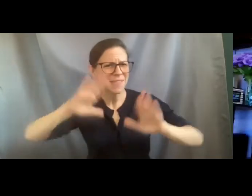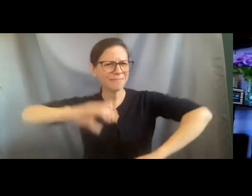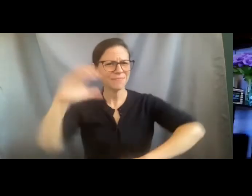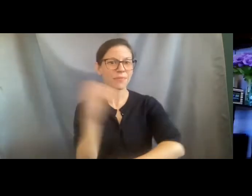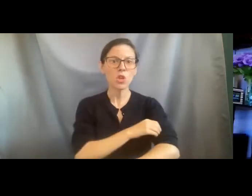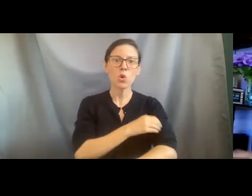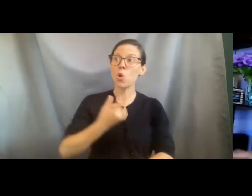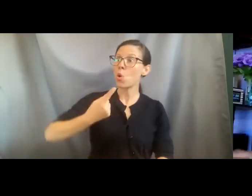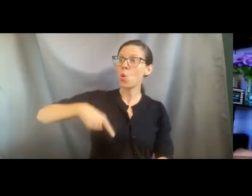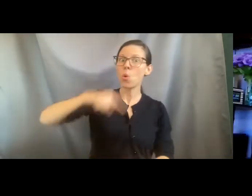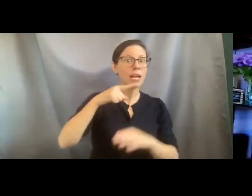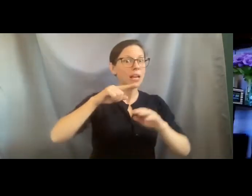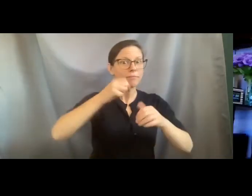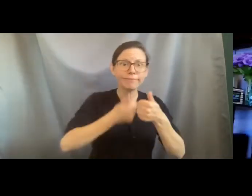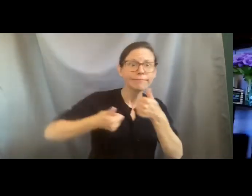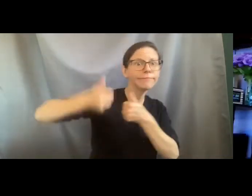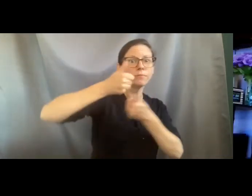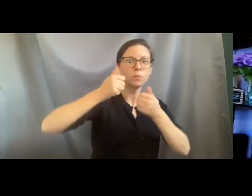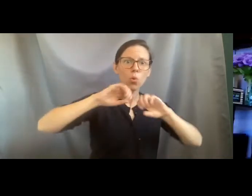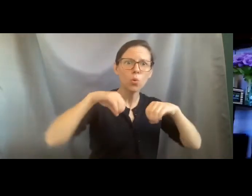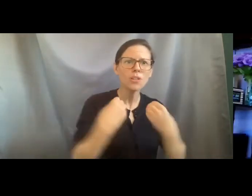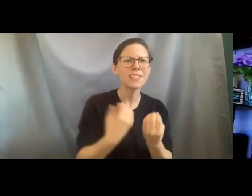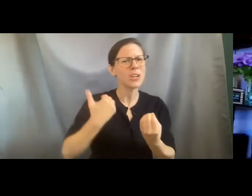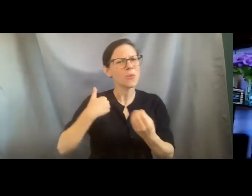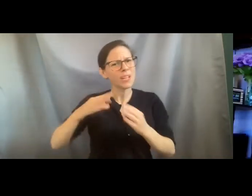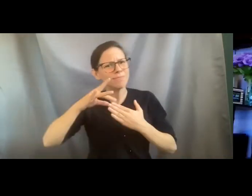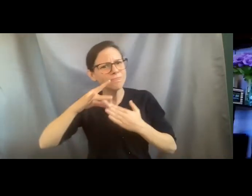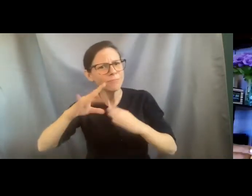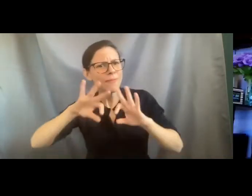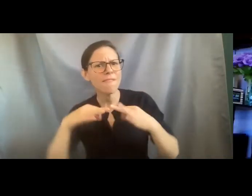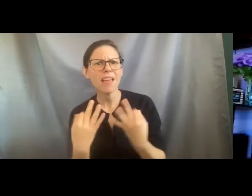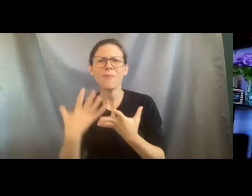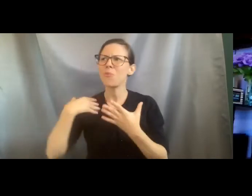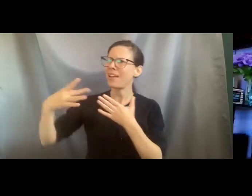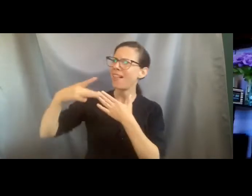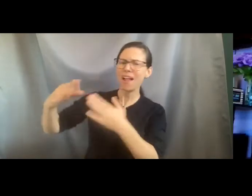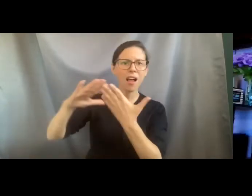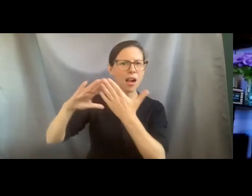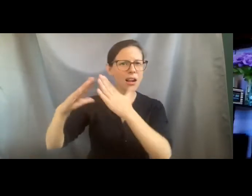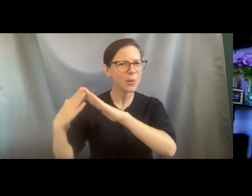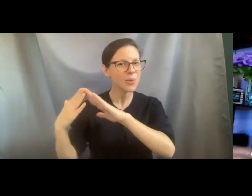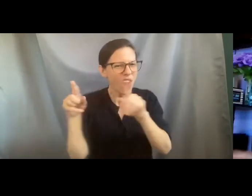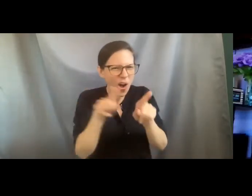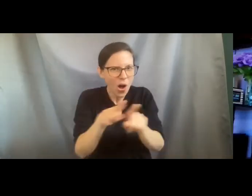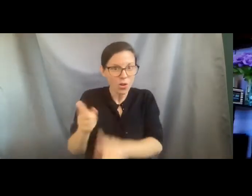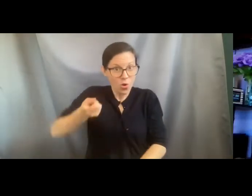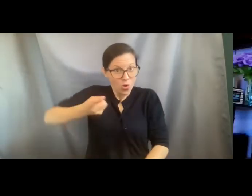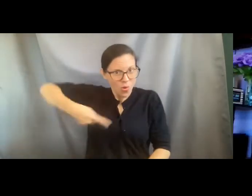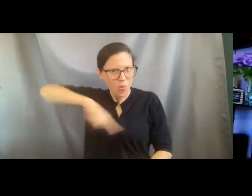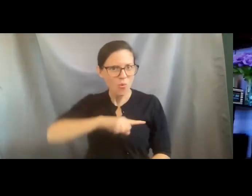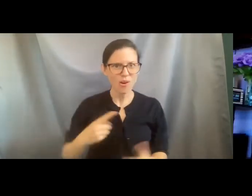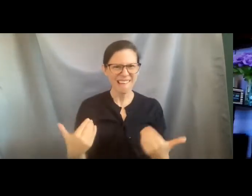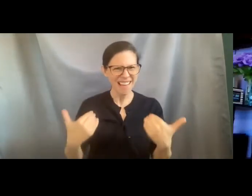of organizations and families and communities, but we dare to have